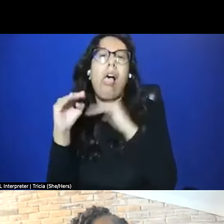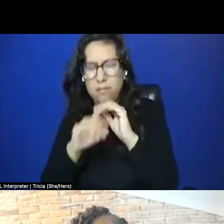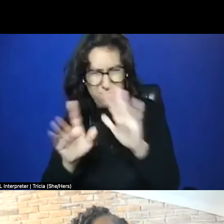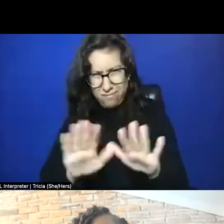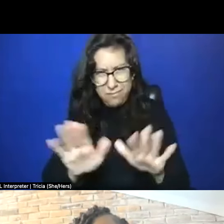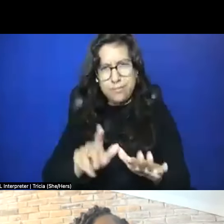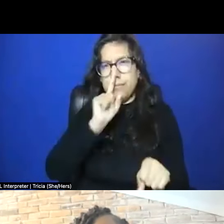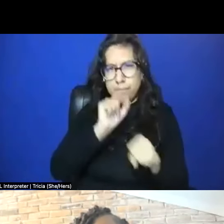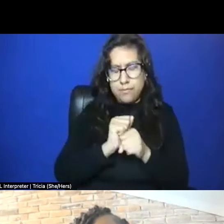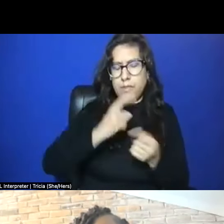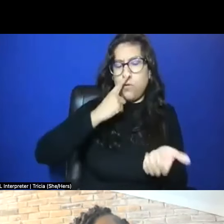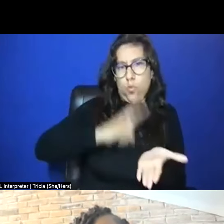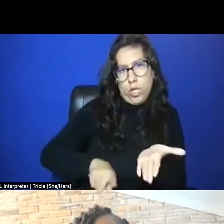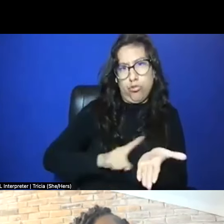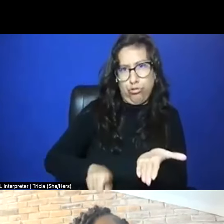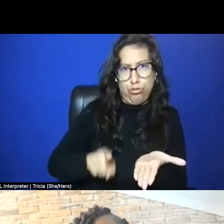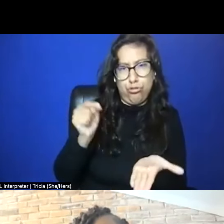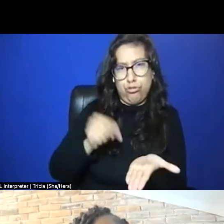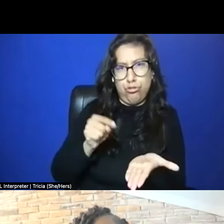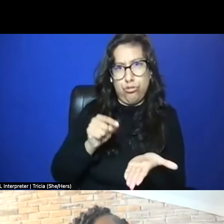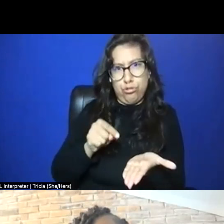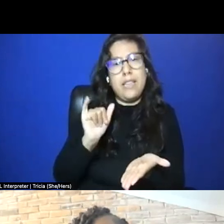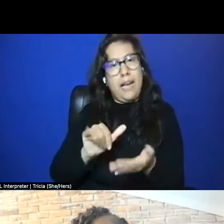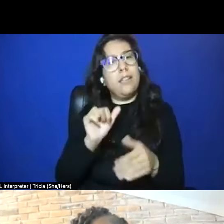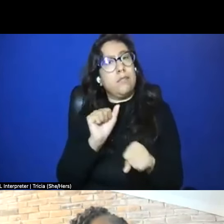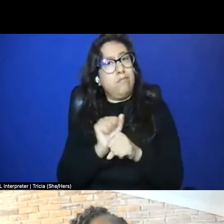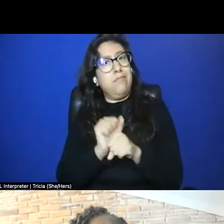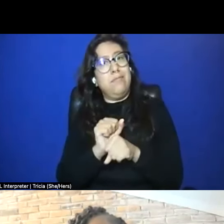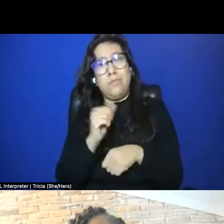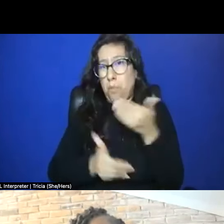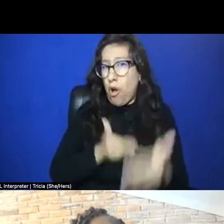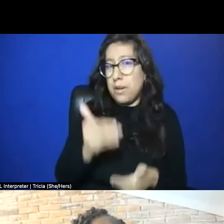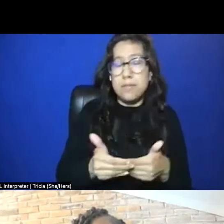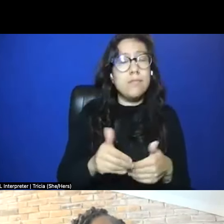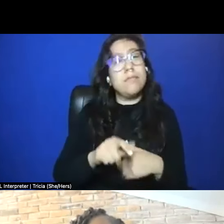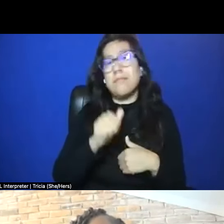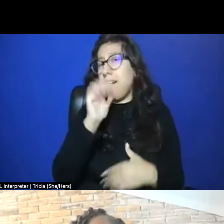the research is a work in progress that doesn't involve,